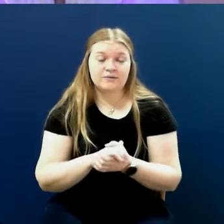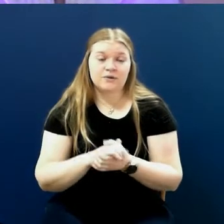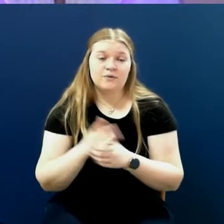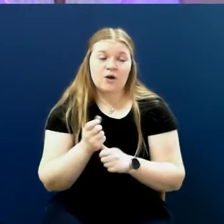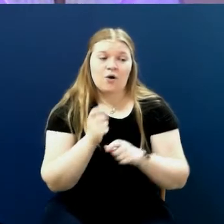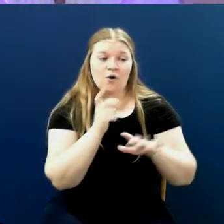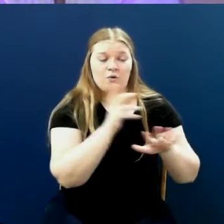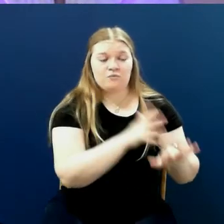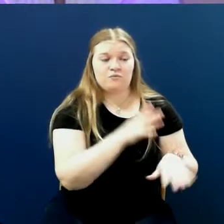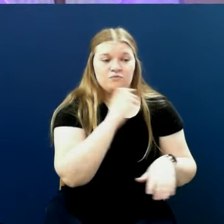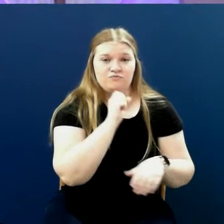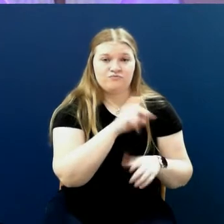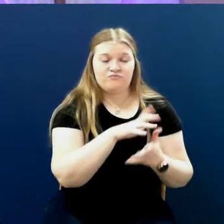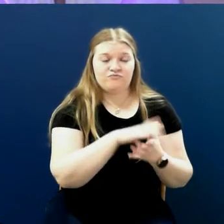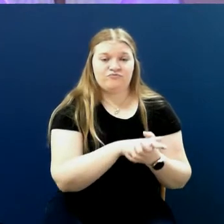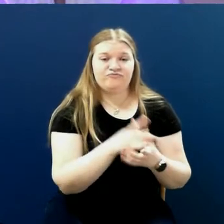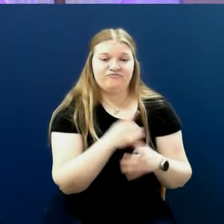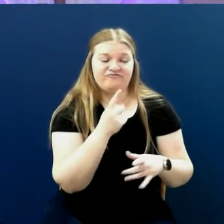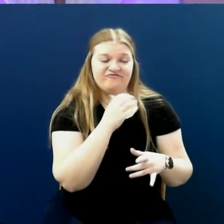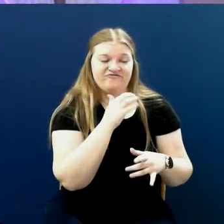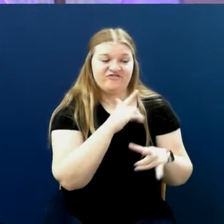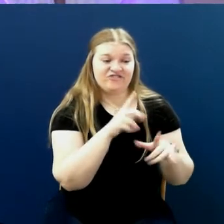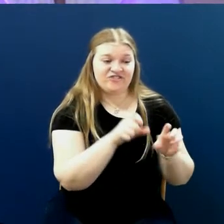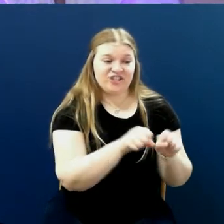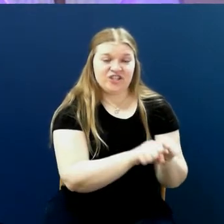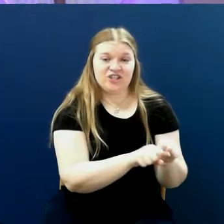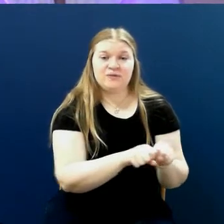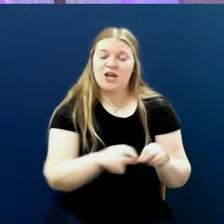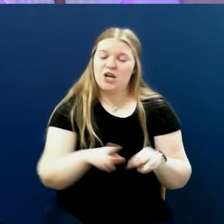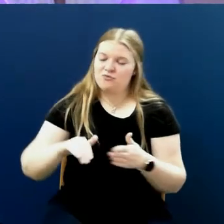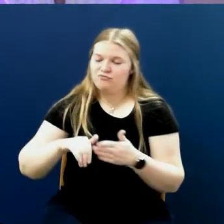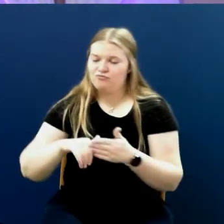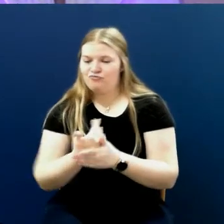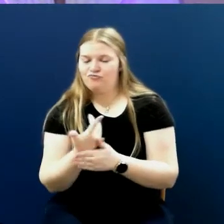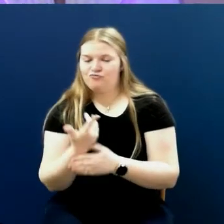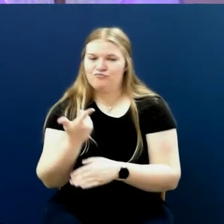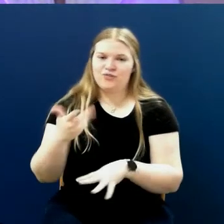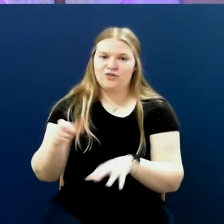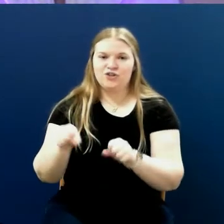those old, dirty, filthy sneakers and put on a nice pair of shoes.